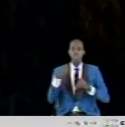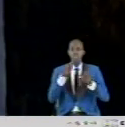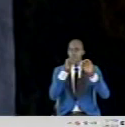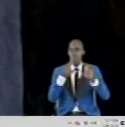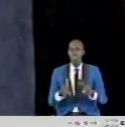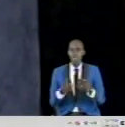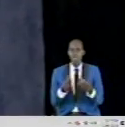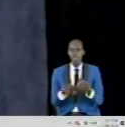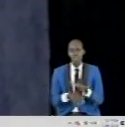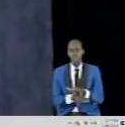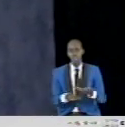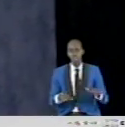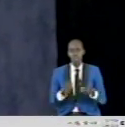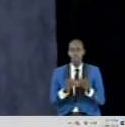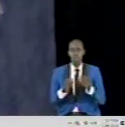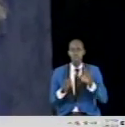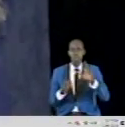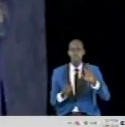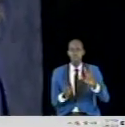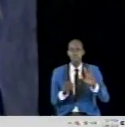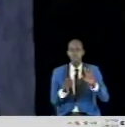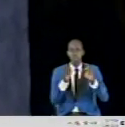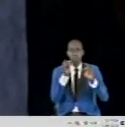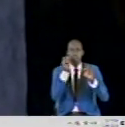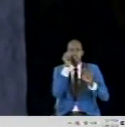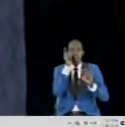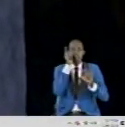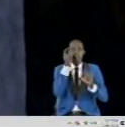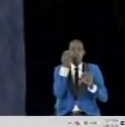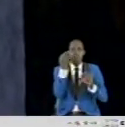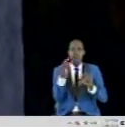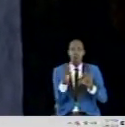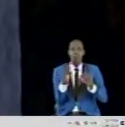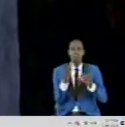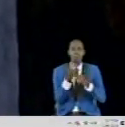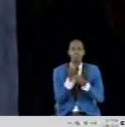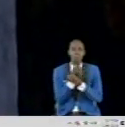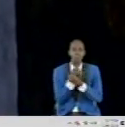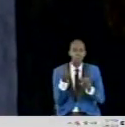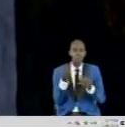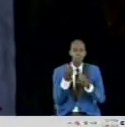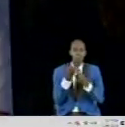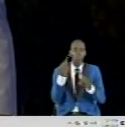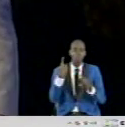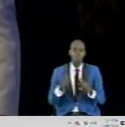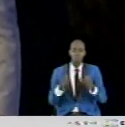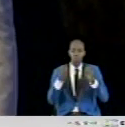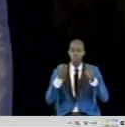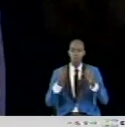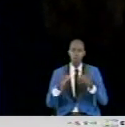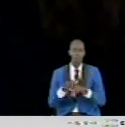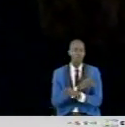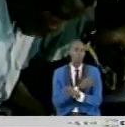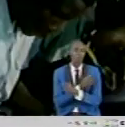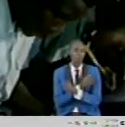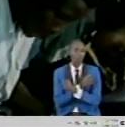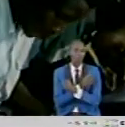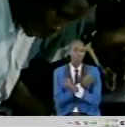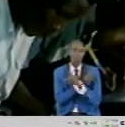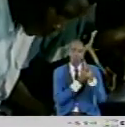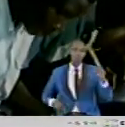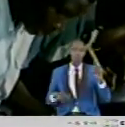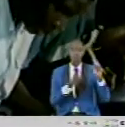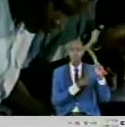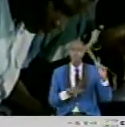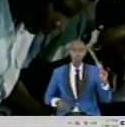marvels of Salvation from the powerful Lord a lot is with him for you